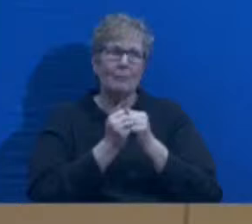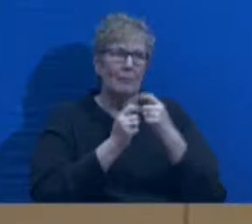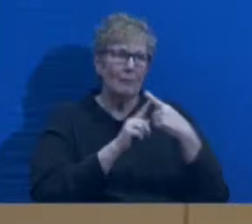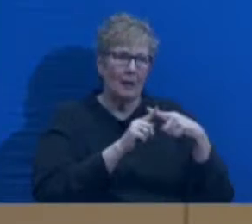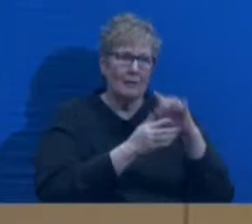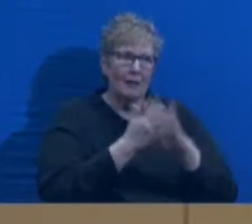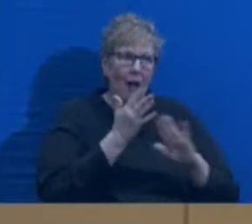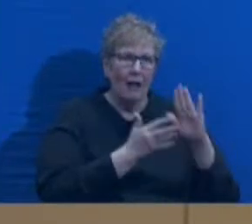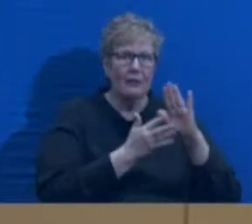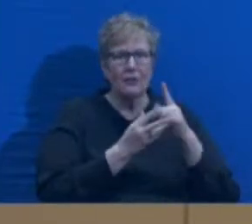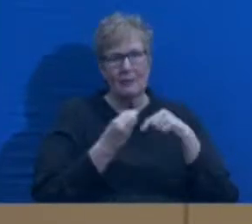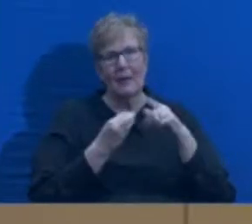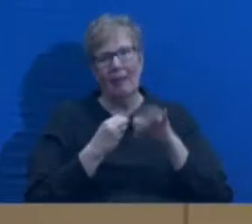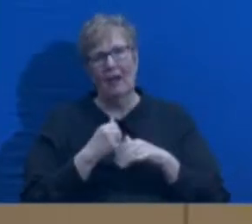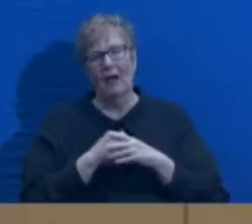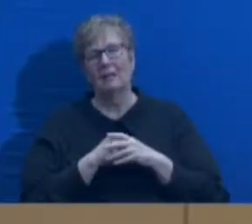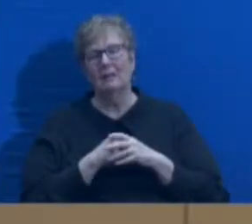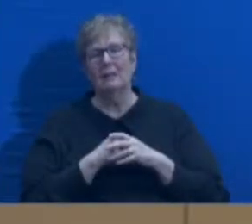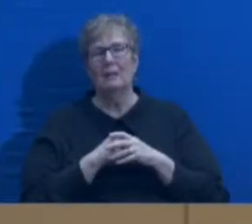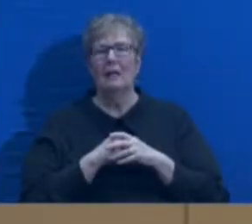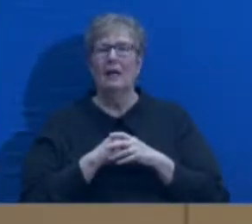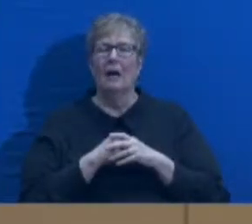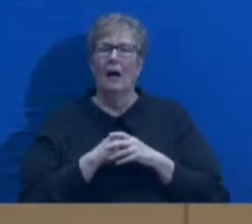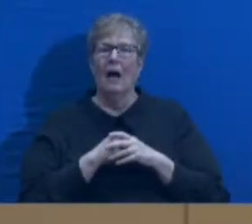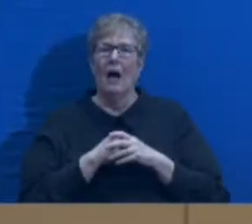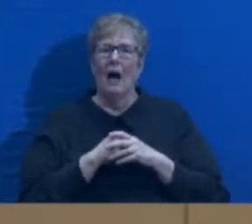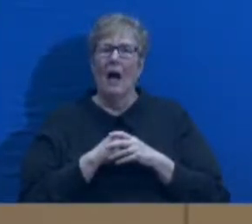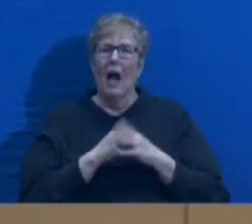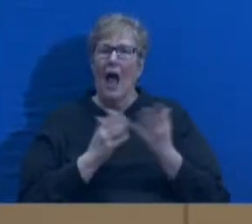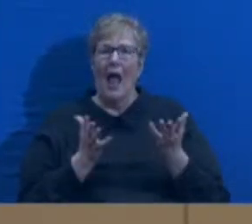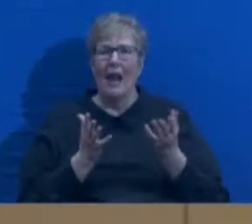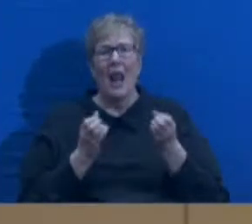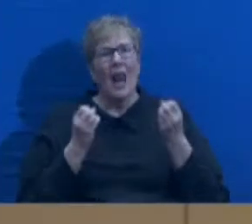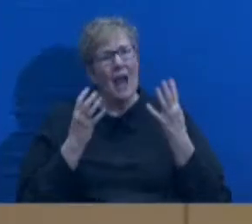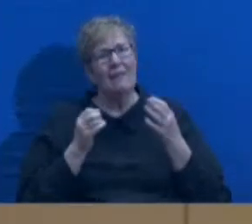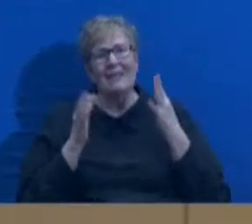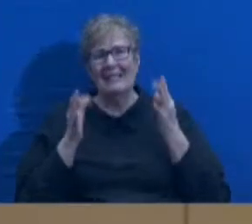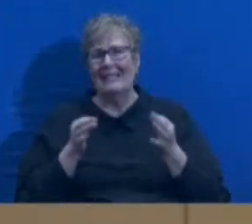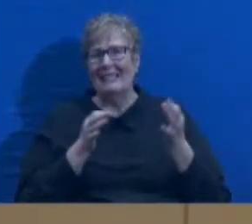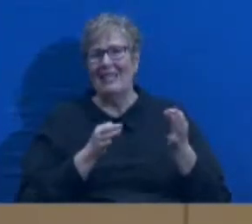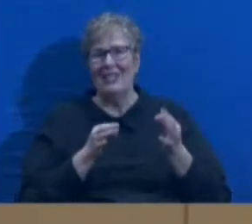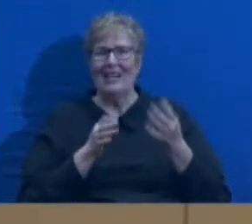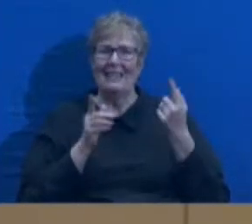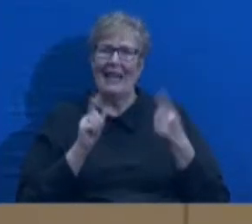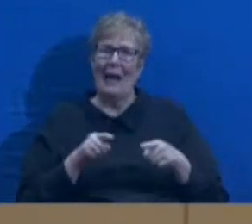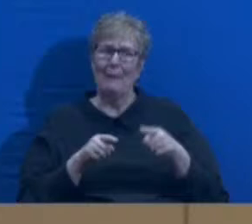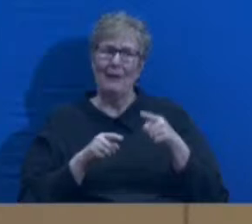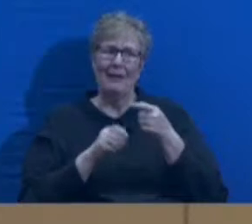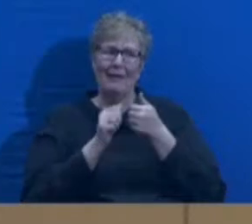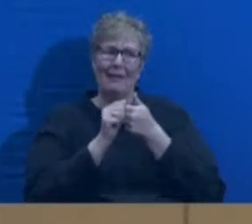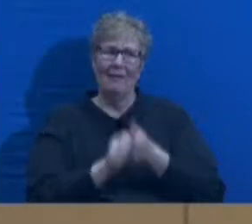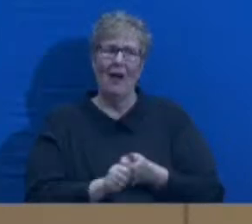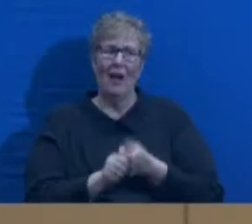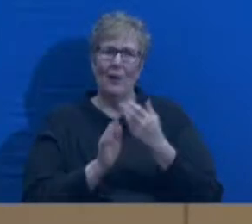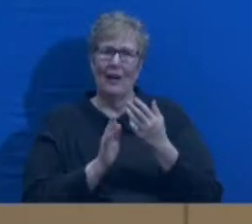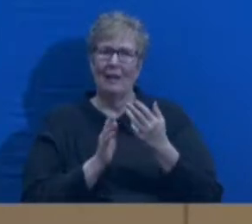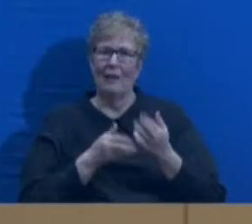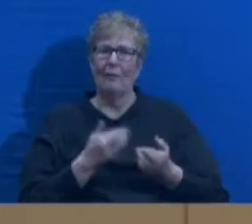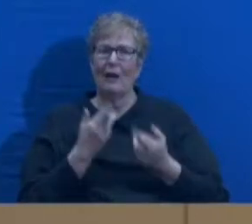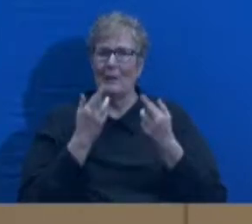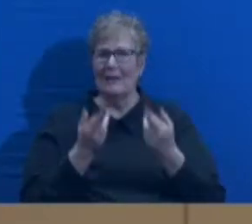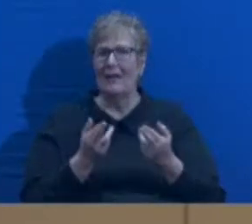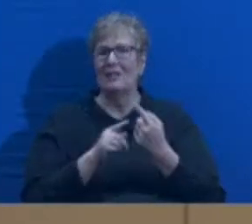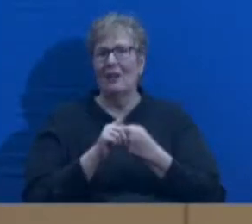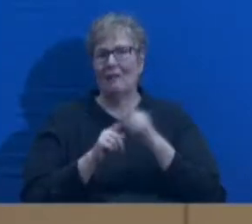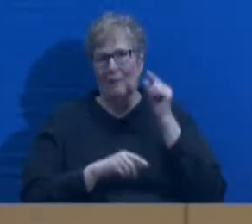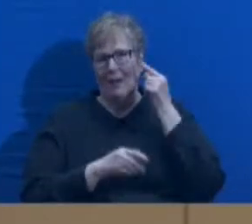area around this. So, and a lot of the decision-making is happening under the recommendations and guidance that have come from